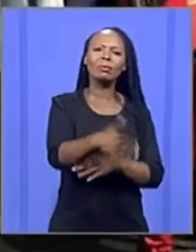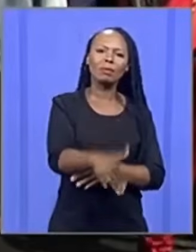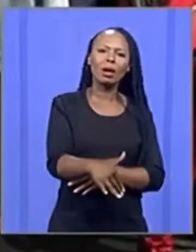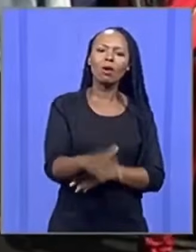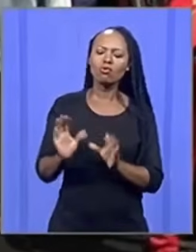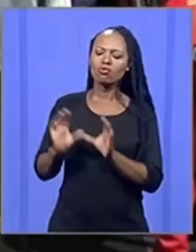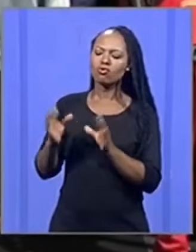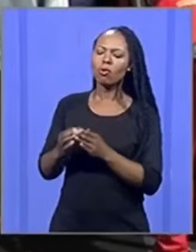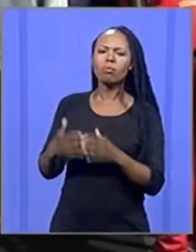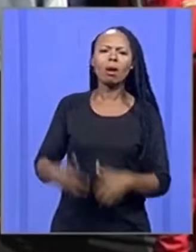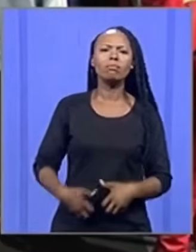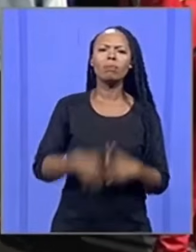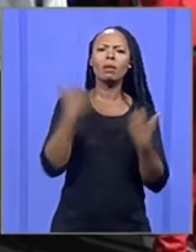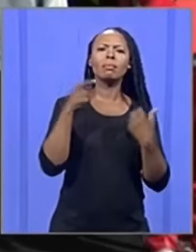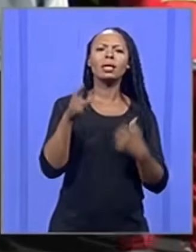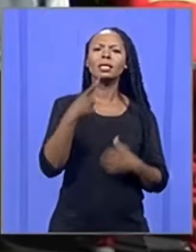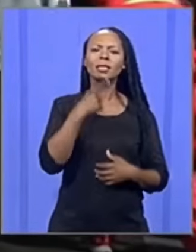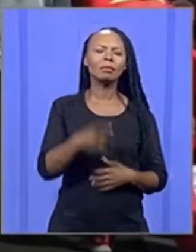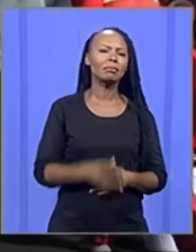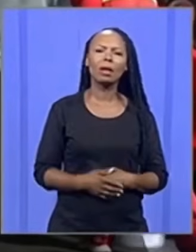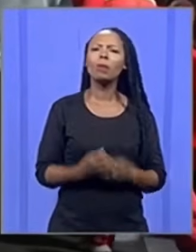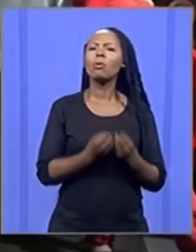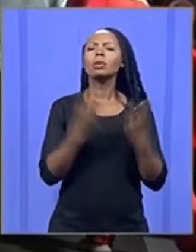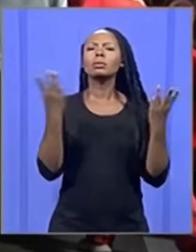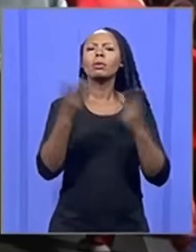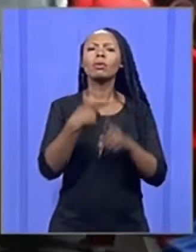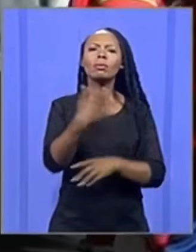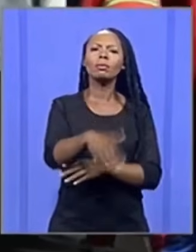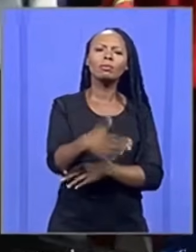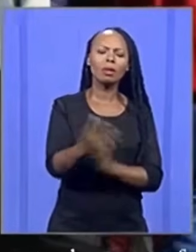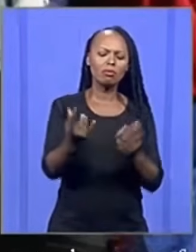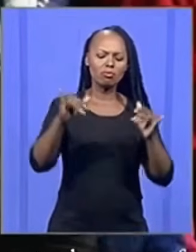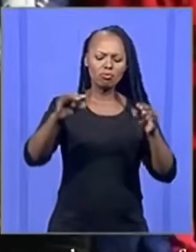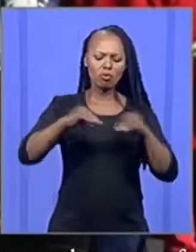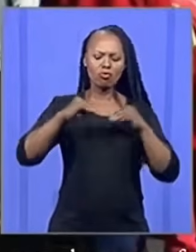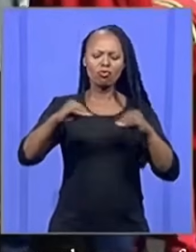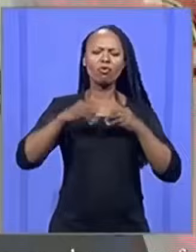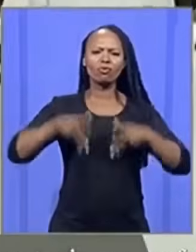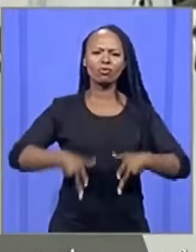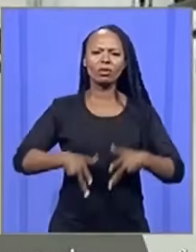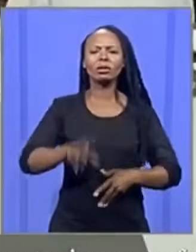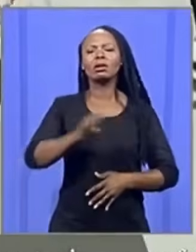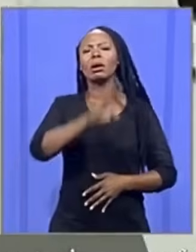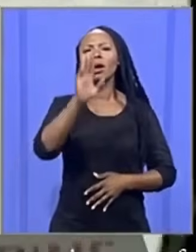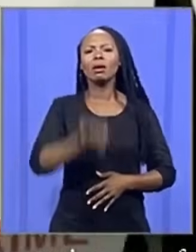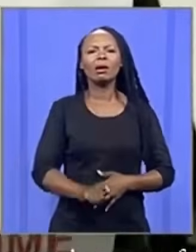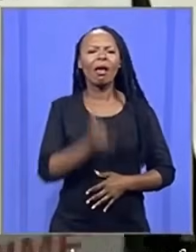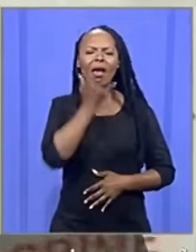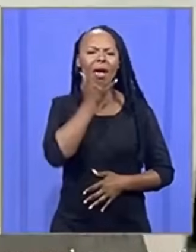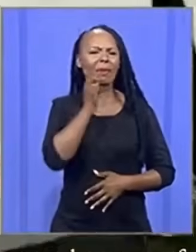bafudugedi di bega fa go na le dikgwetlo tse dintsi tsa melelwane le bofudugedi mo nageng.